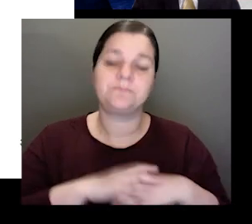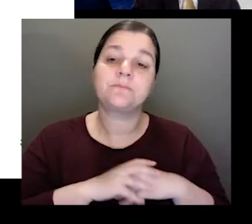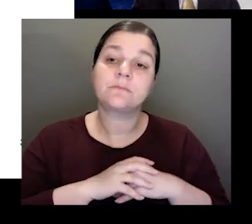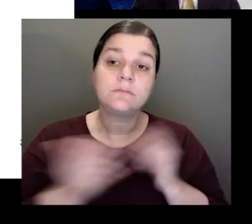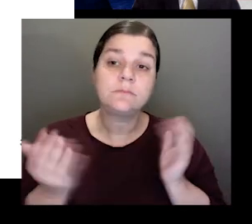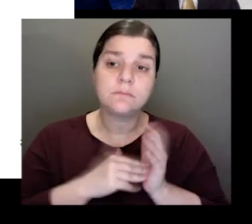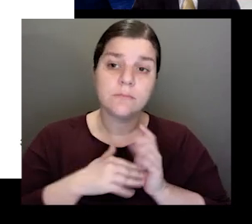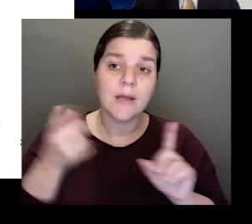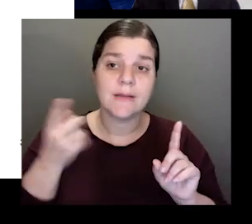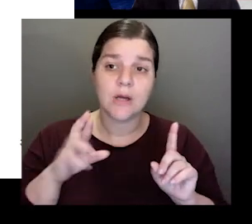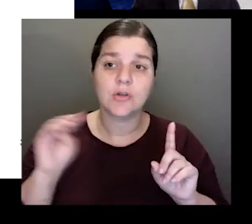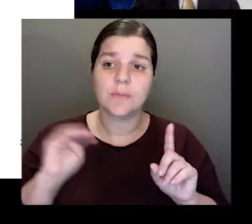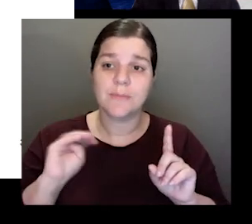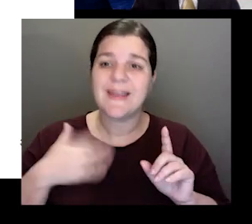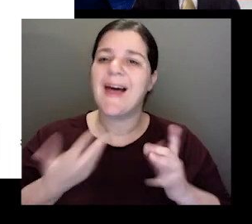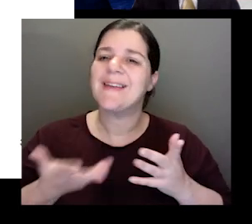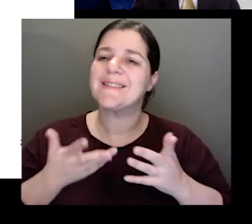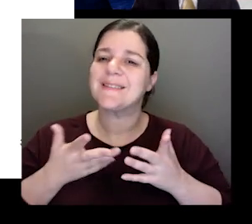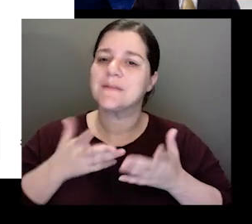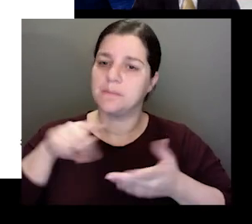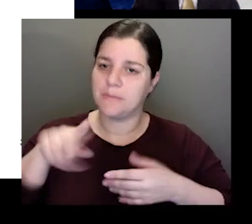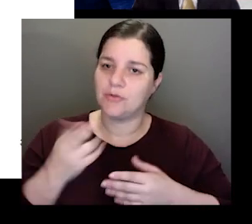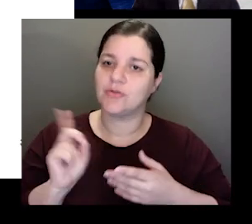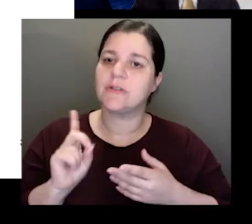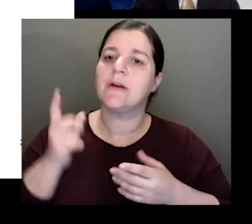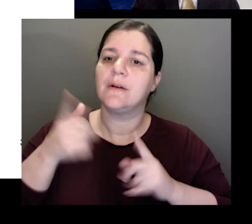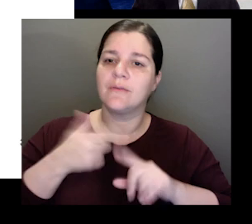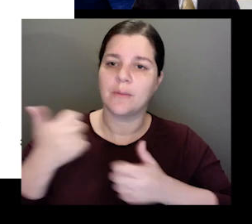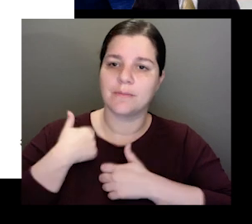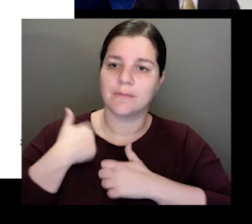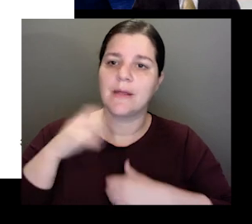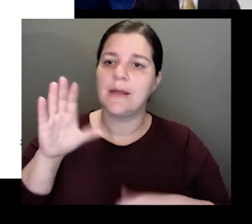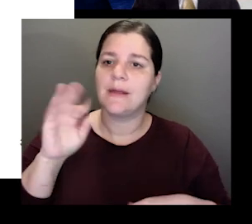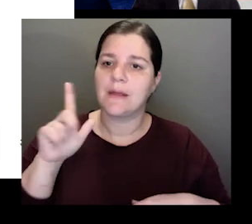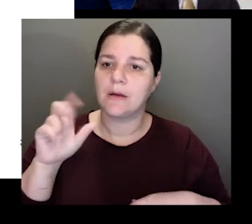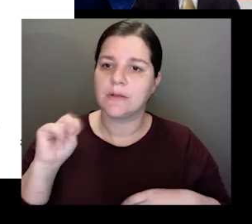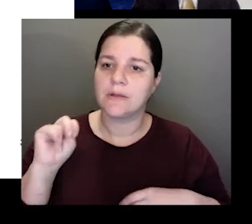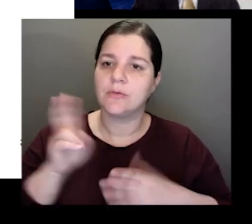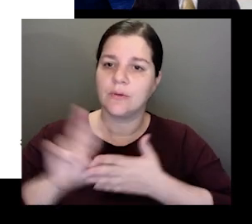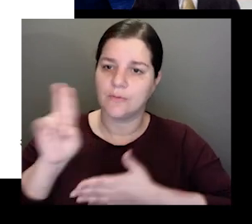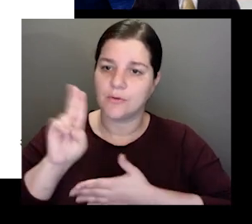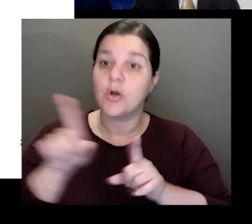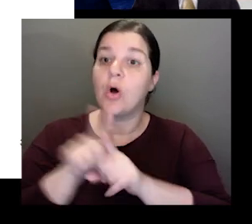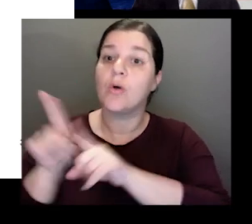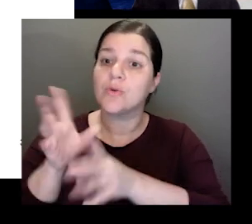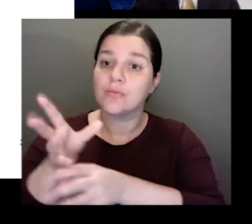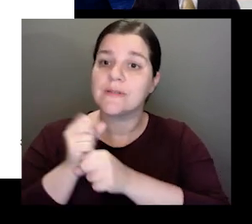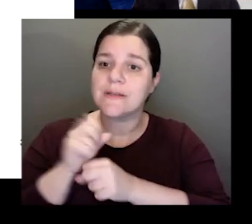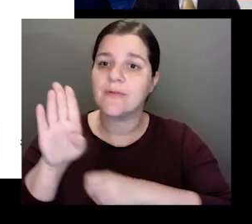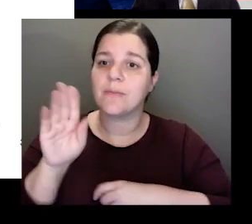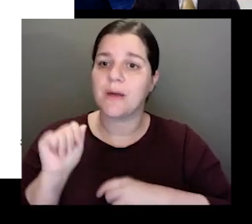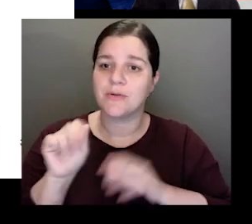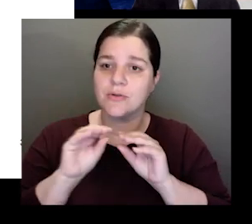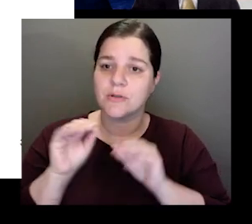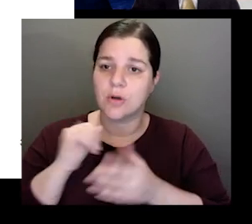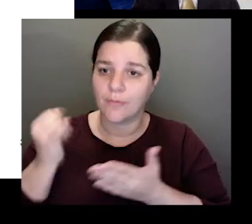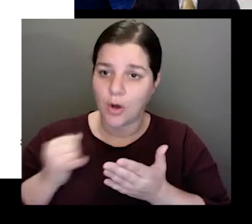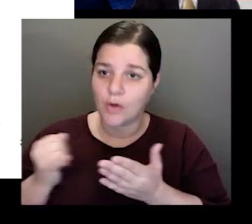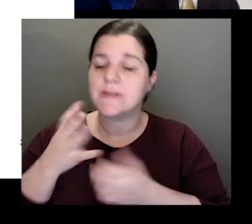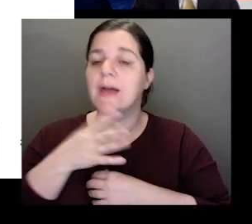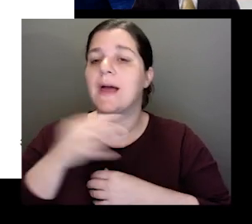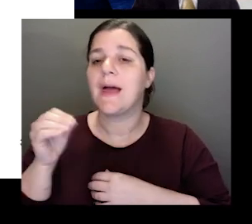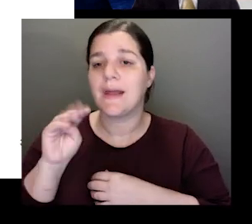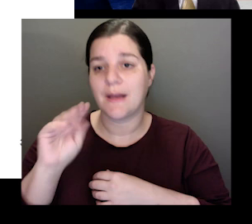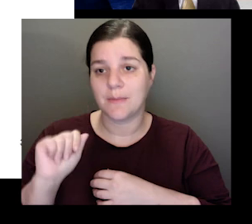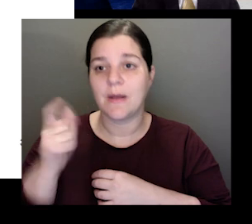Mussington has a doctorate in political science from Canada's Carleton University. He also received a Bachelor of Arts and Master's Art degree